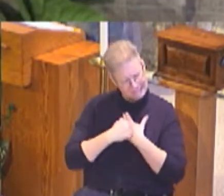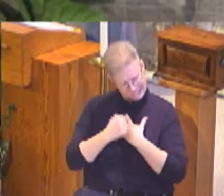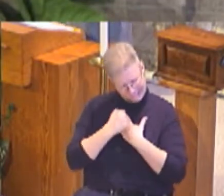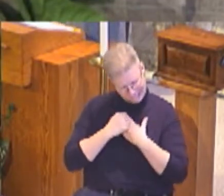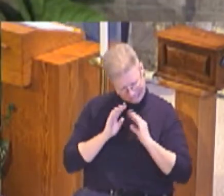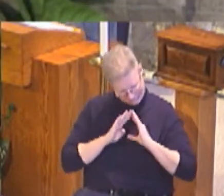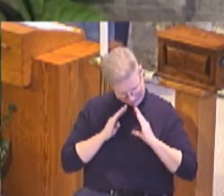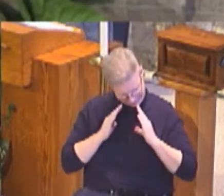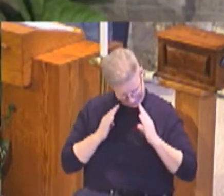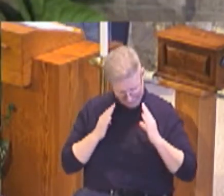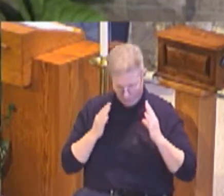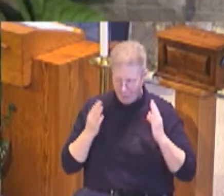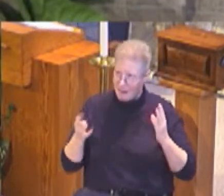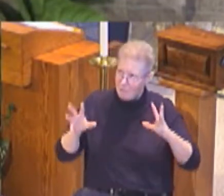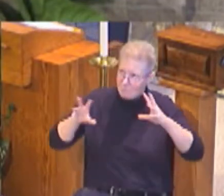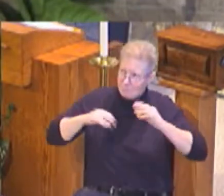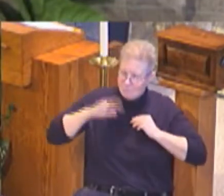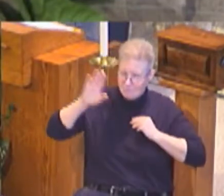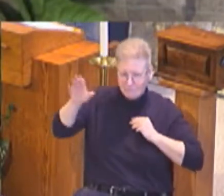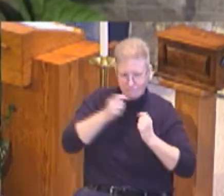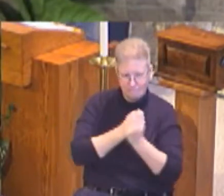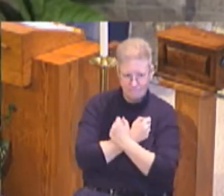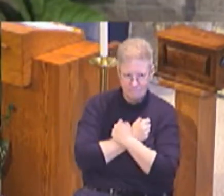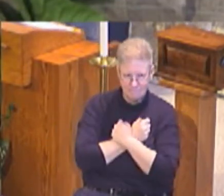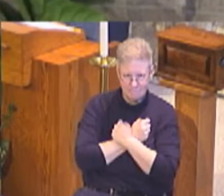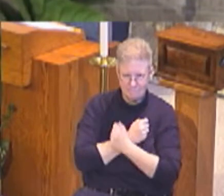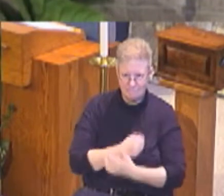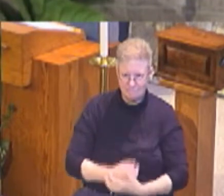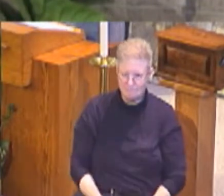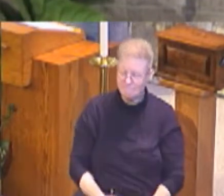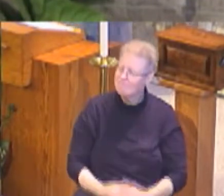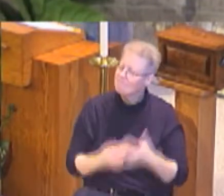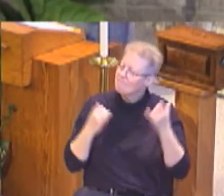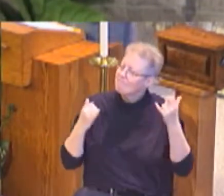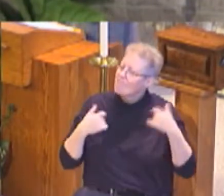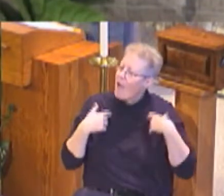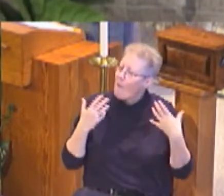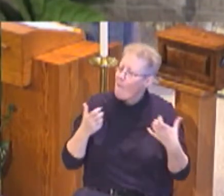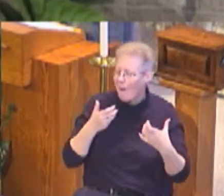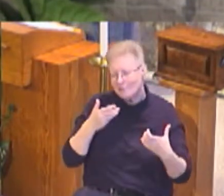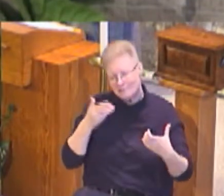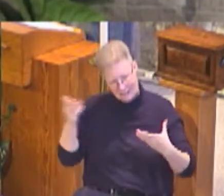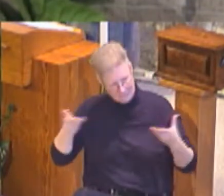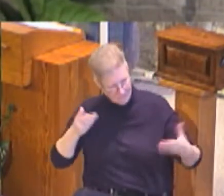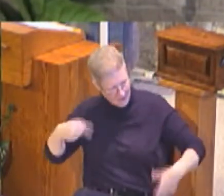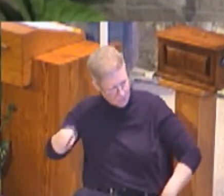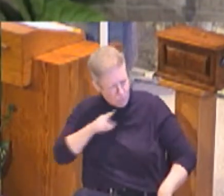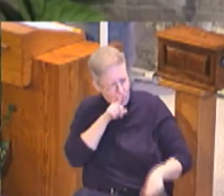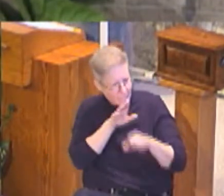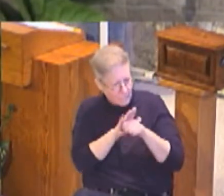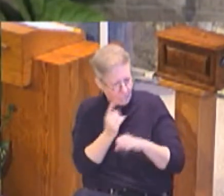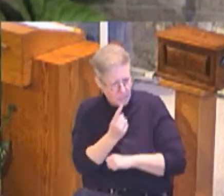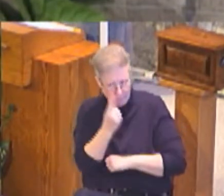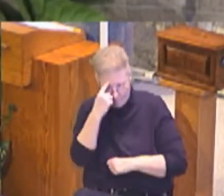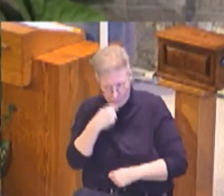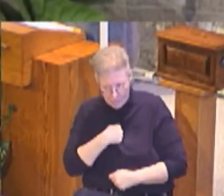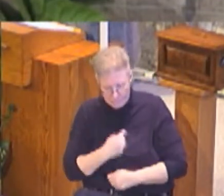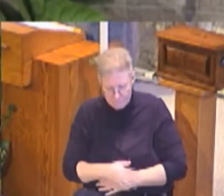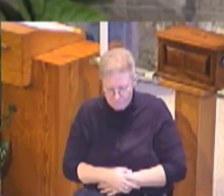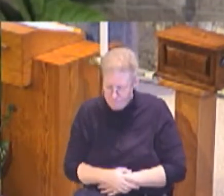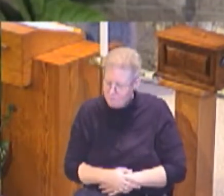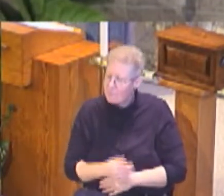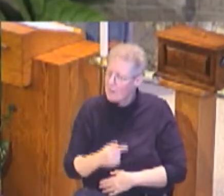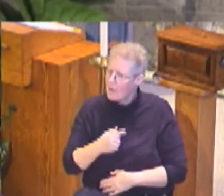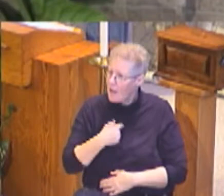be open to receive that love. So I'm going to invite you to affirm something with me this morning, and that is, I open